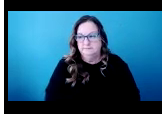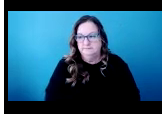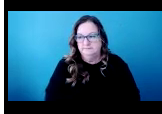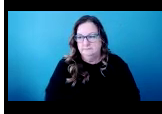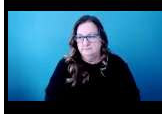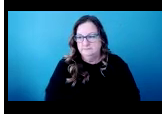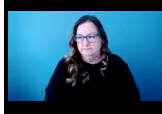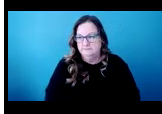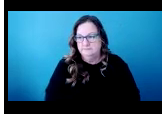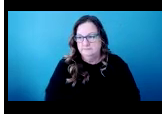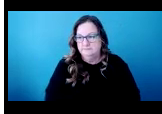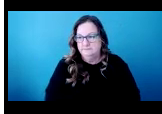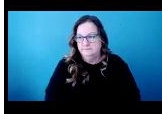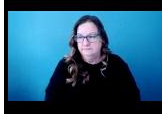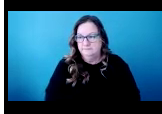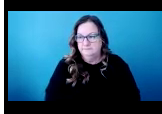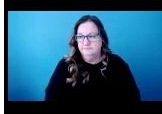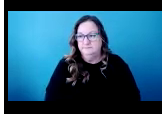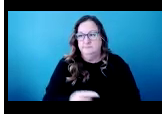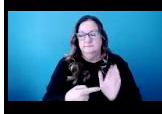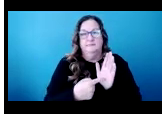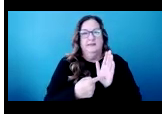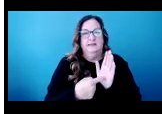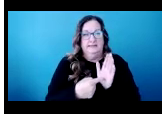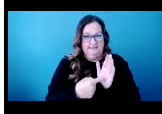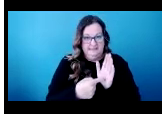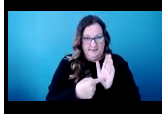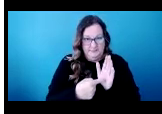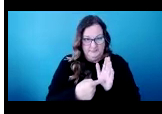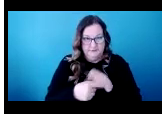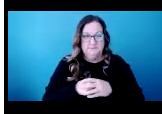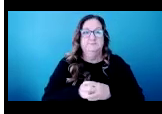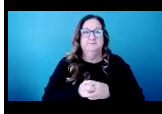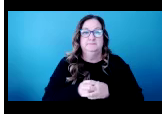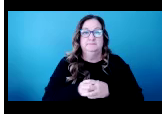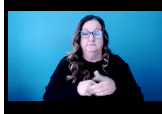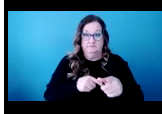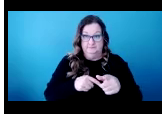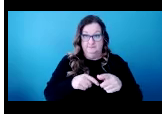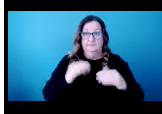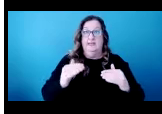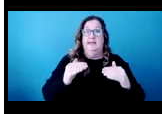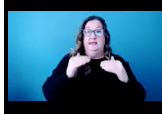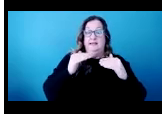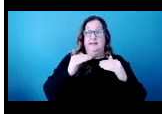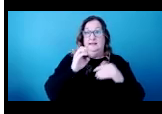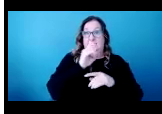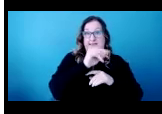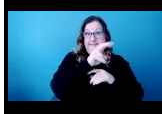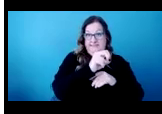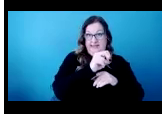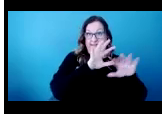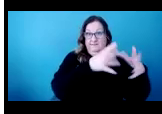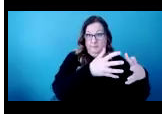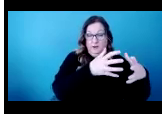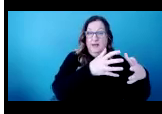So some examples of groups in each of these three branches. The executive branch, the head of the executive